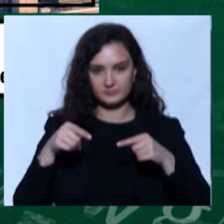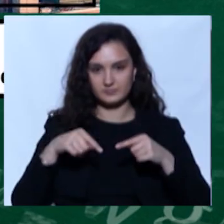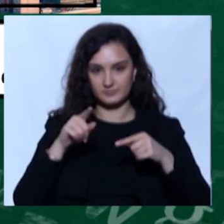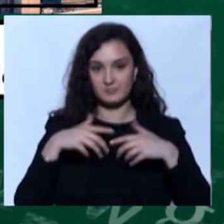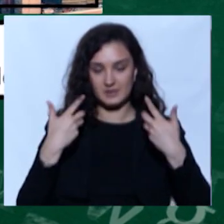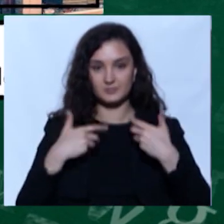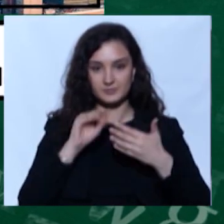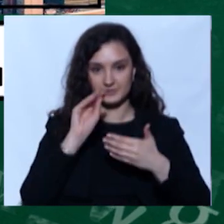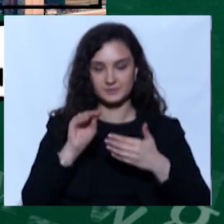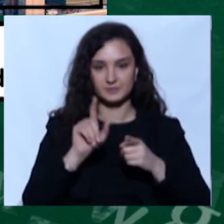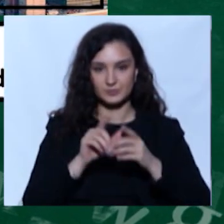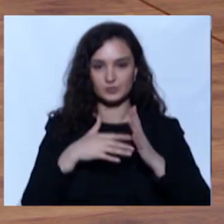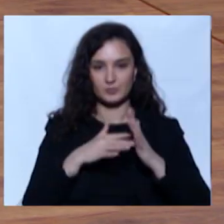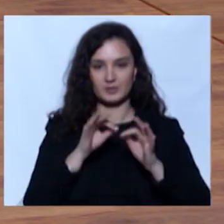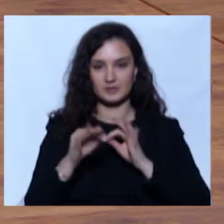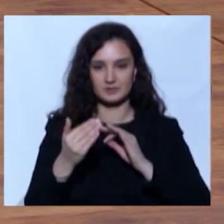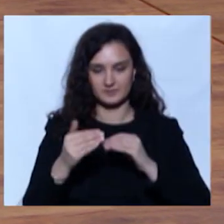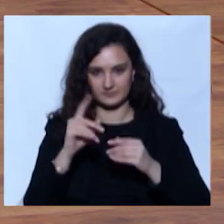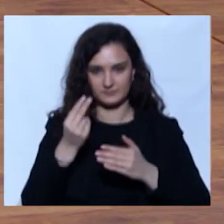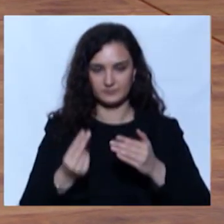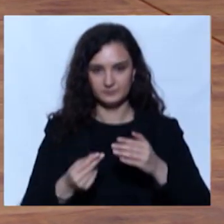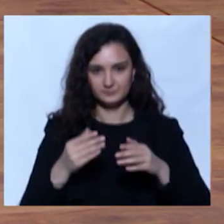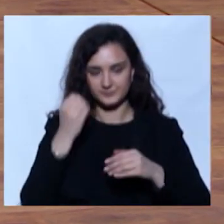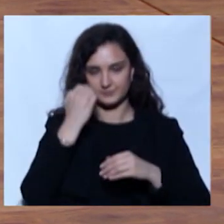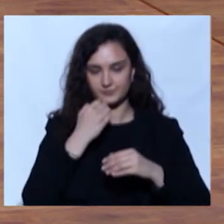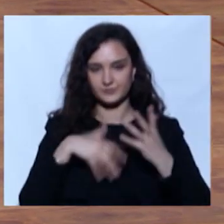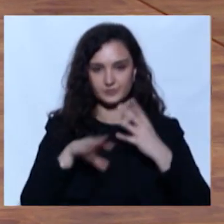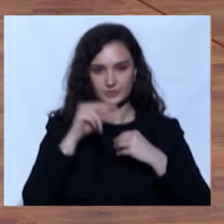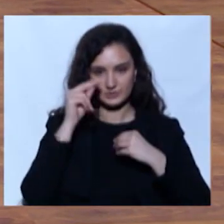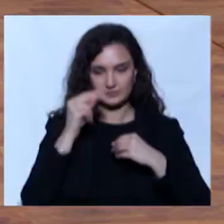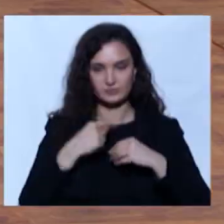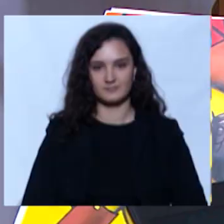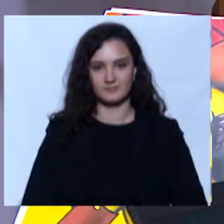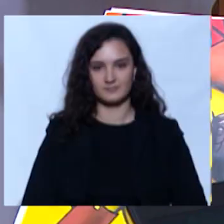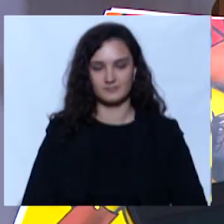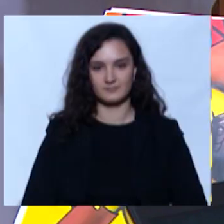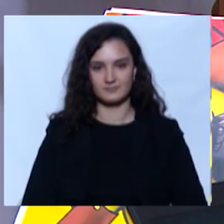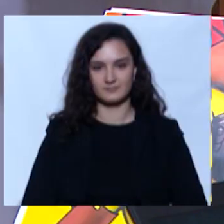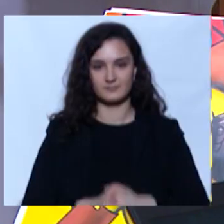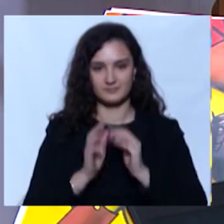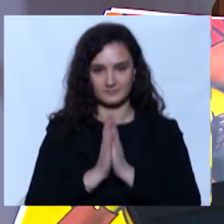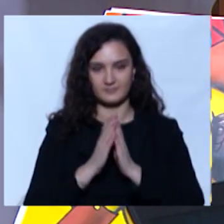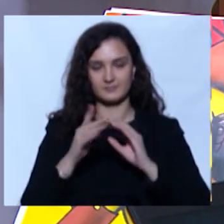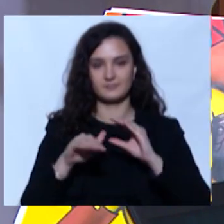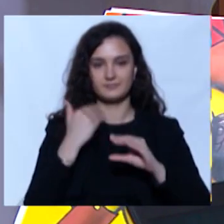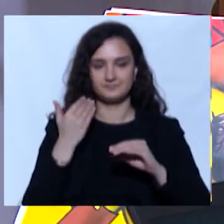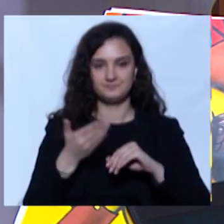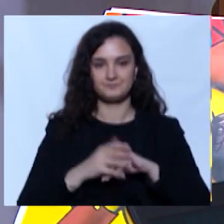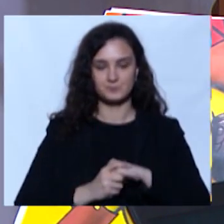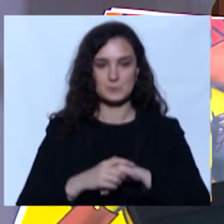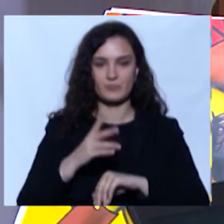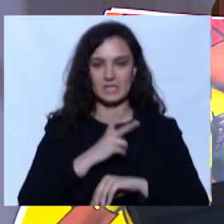the city and countryside words. Thank you for learning with us today. Please send your homework